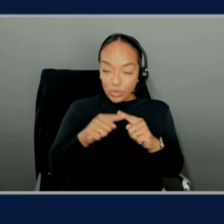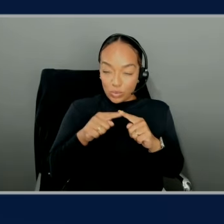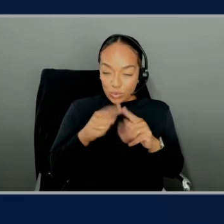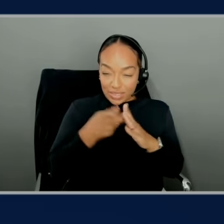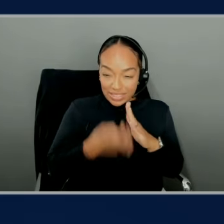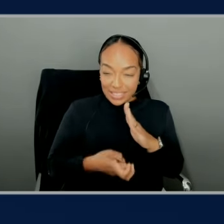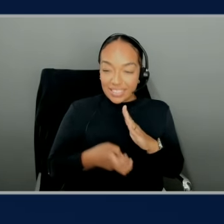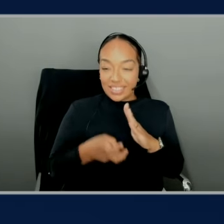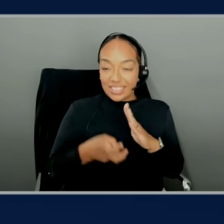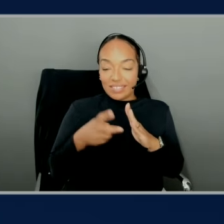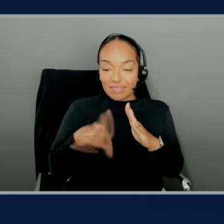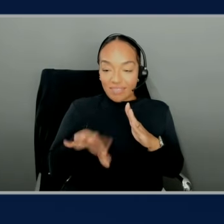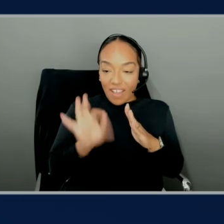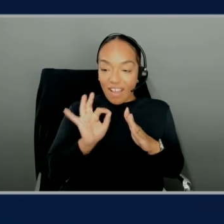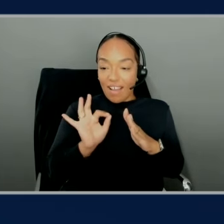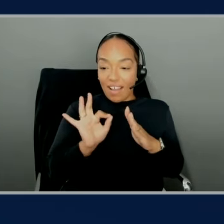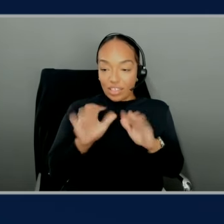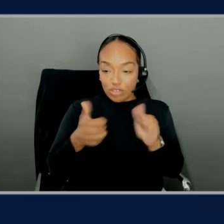what are the challenges of